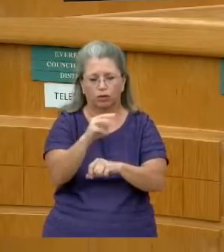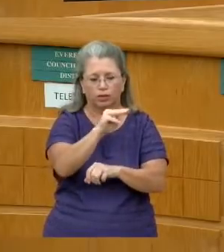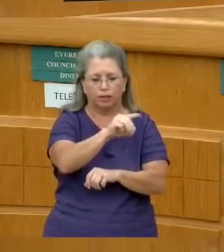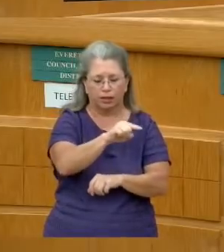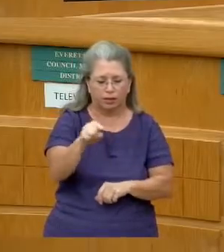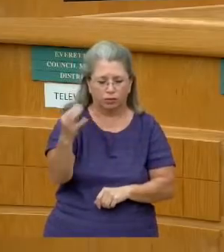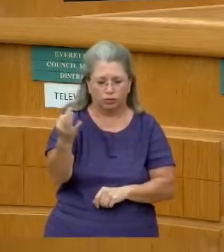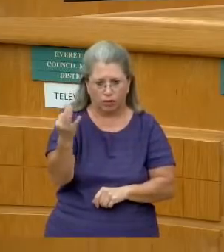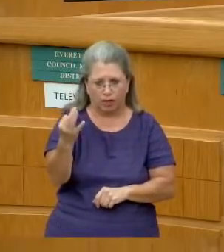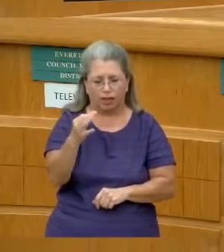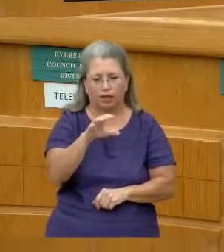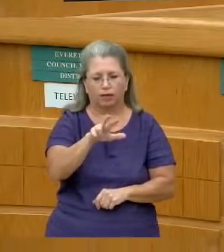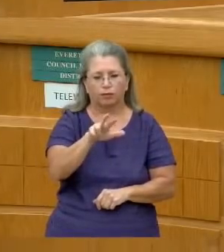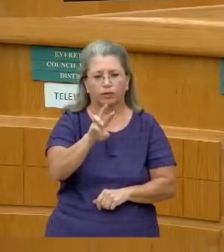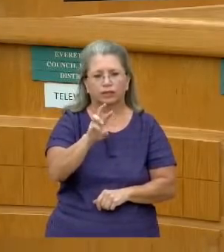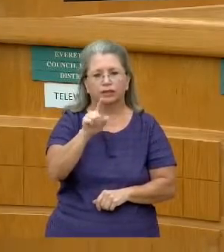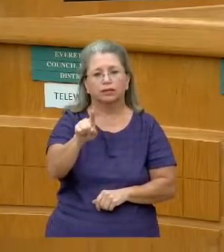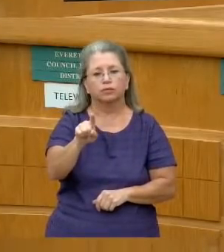Friday,